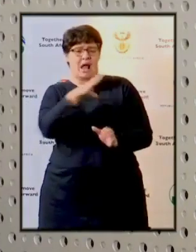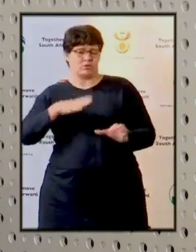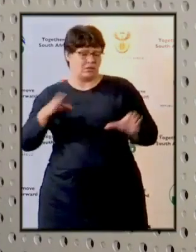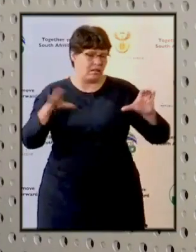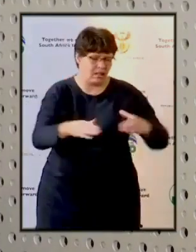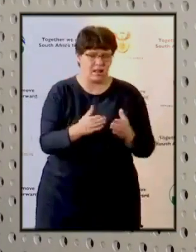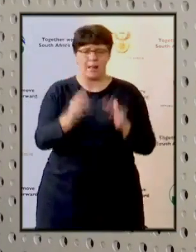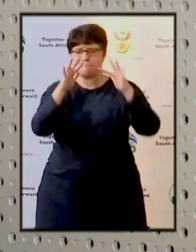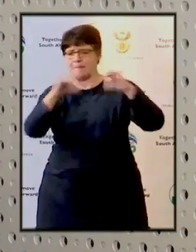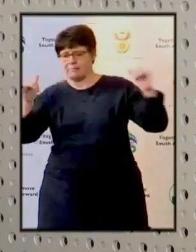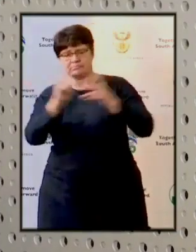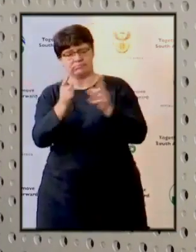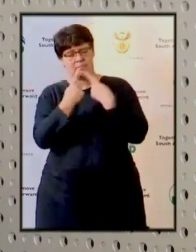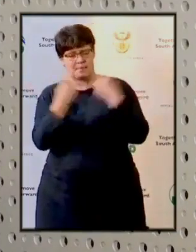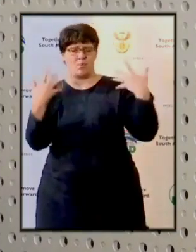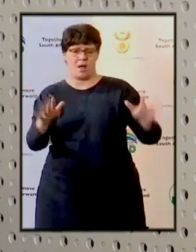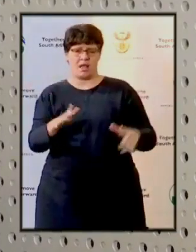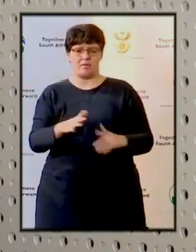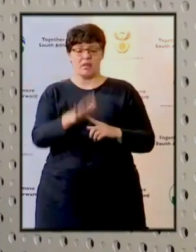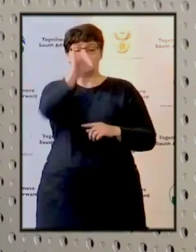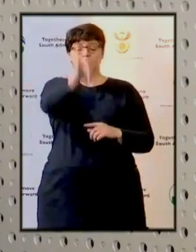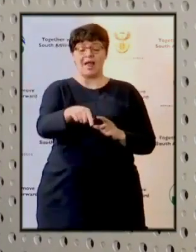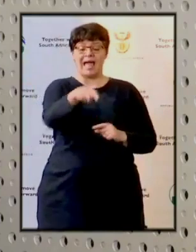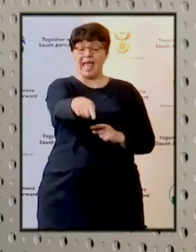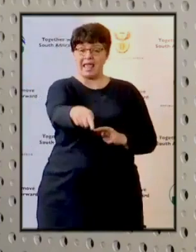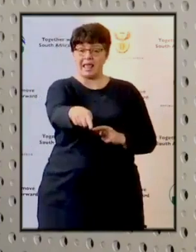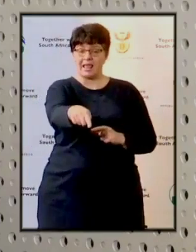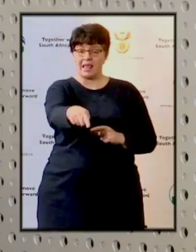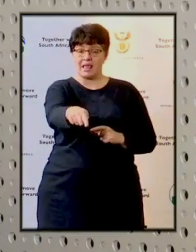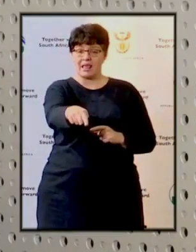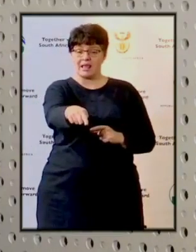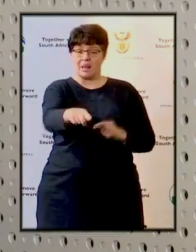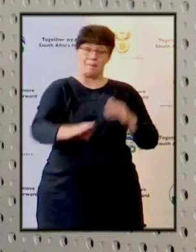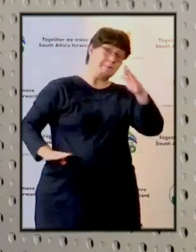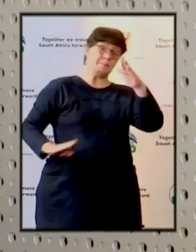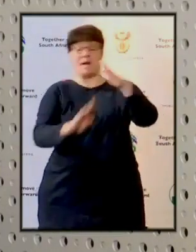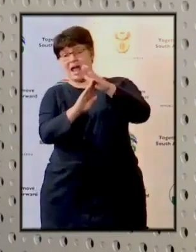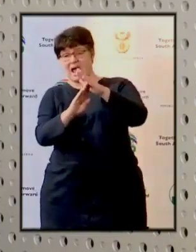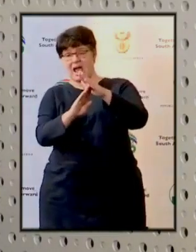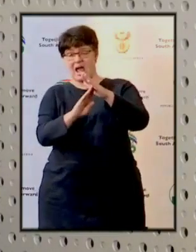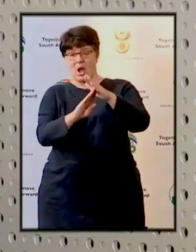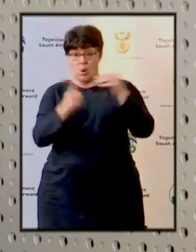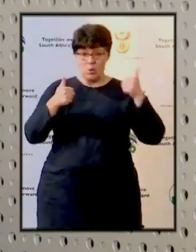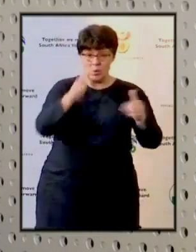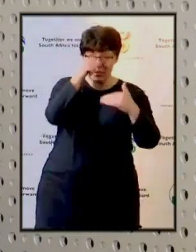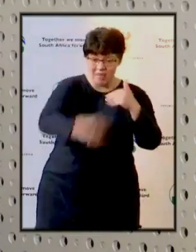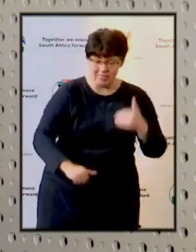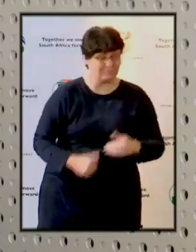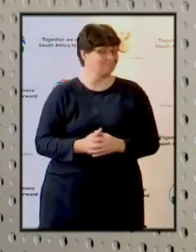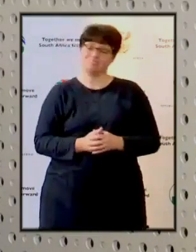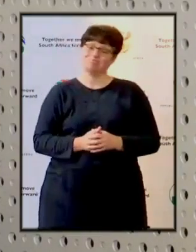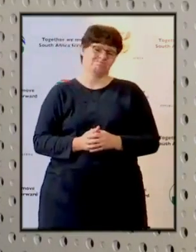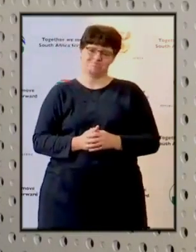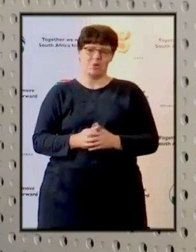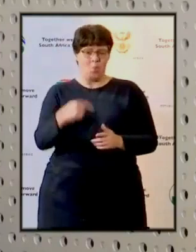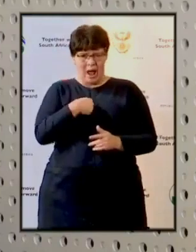And it's done because July is not a great month to have the peak of the spread of the infection. It's in the